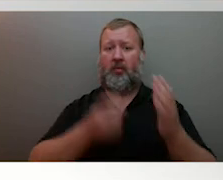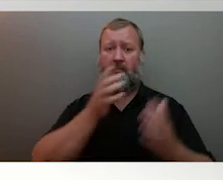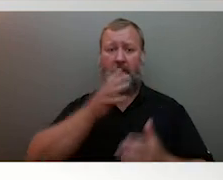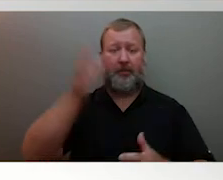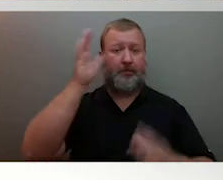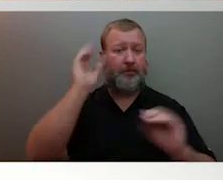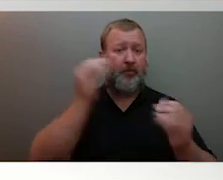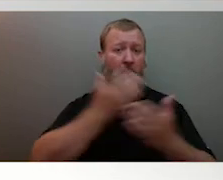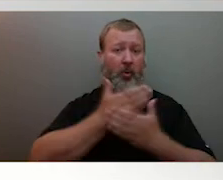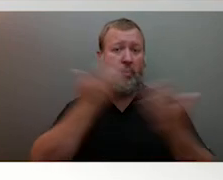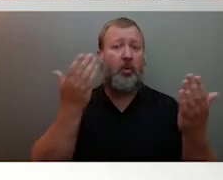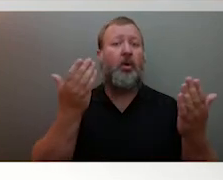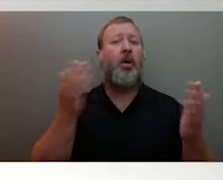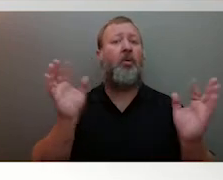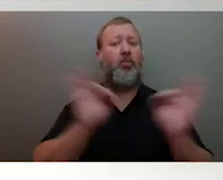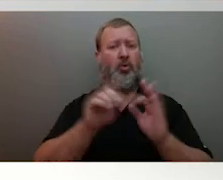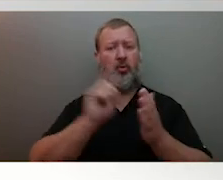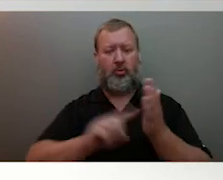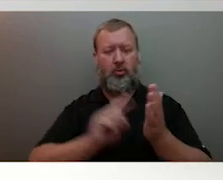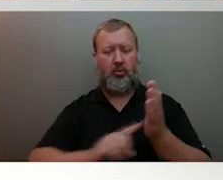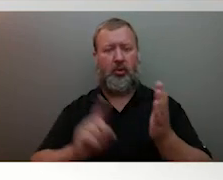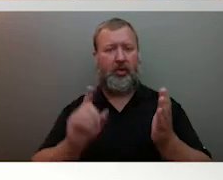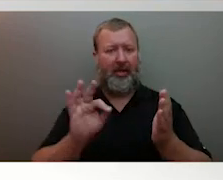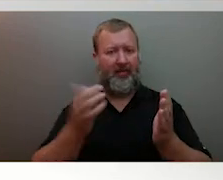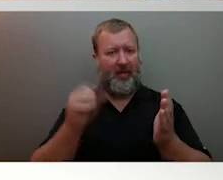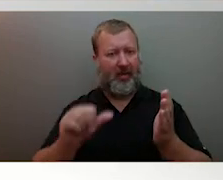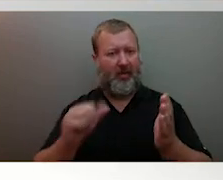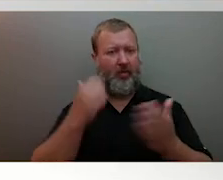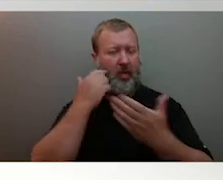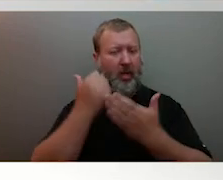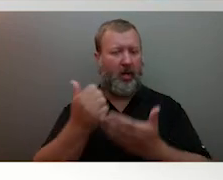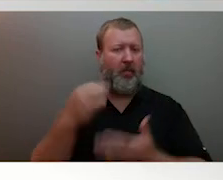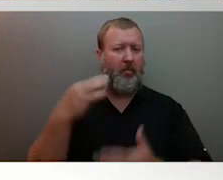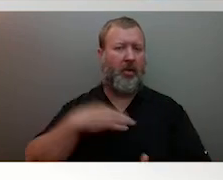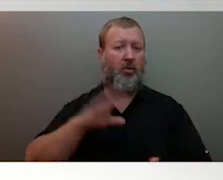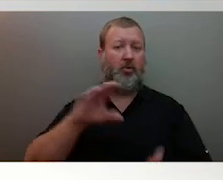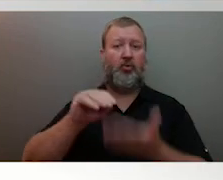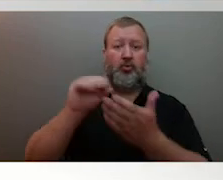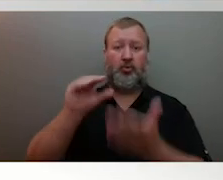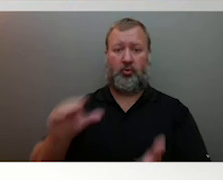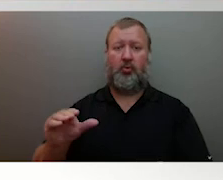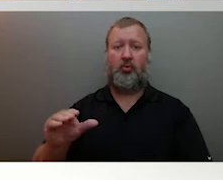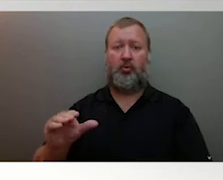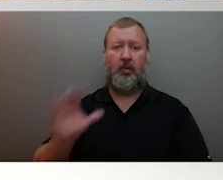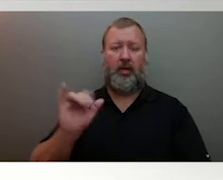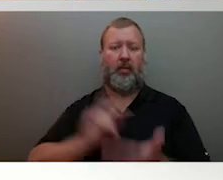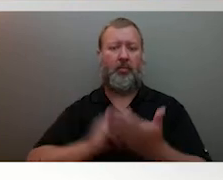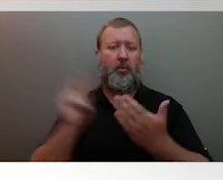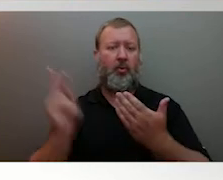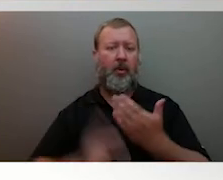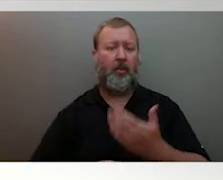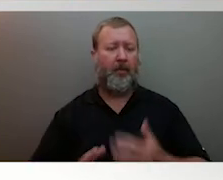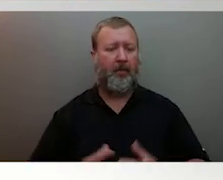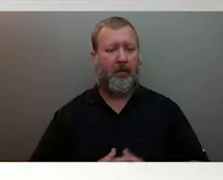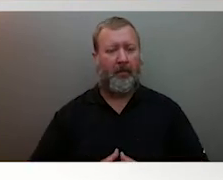you. So you want to look into our projects to see if there's any of the projects that would benefit your student in the hospital homebound program.